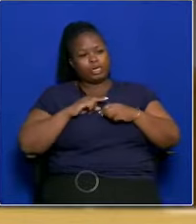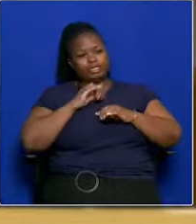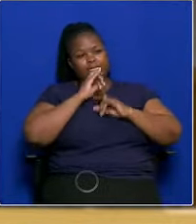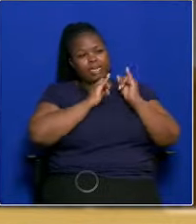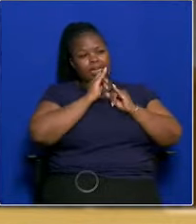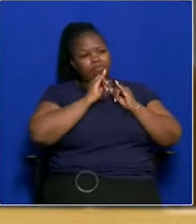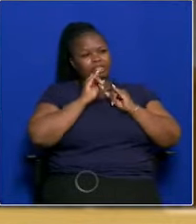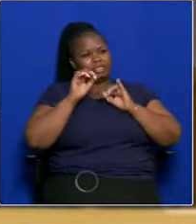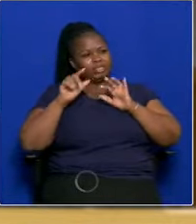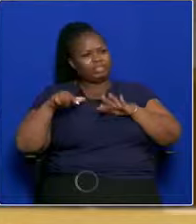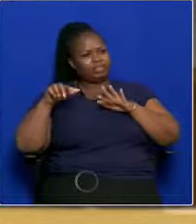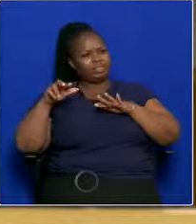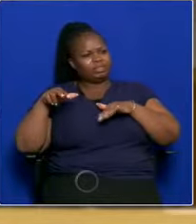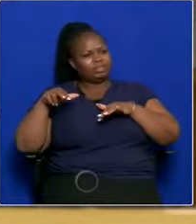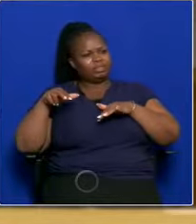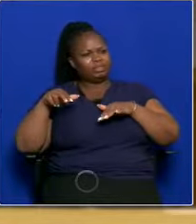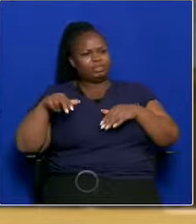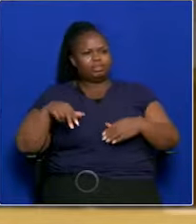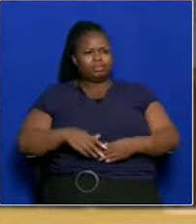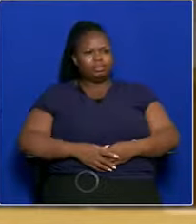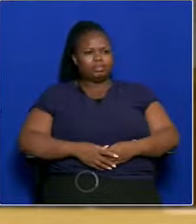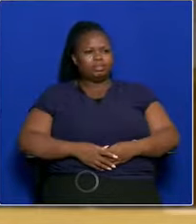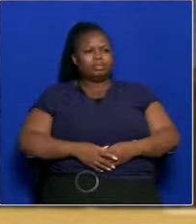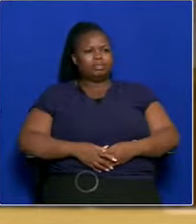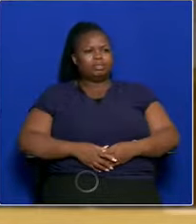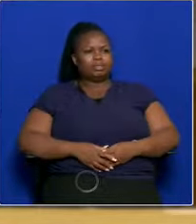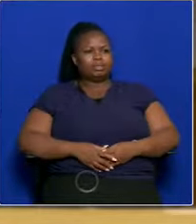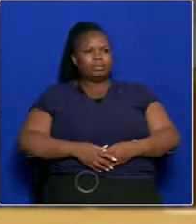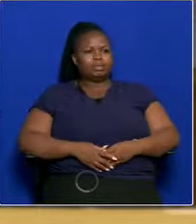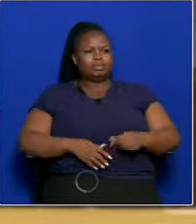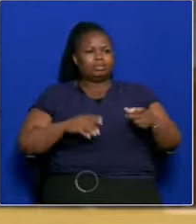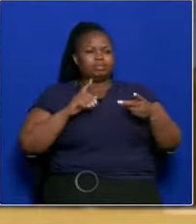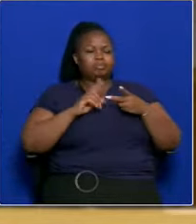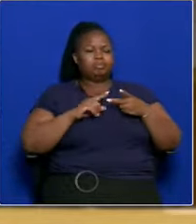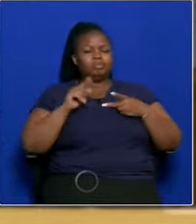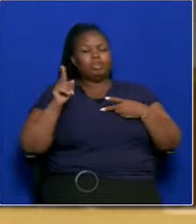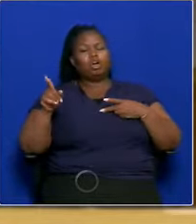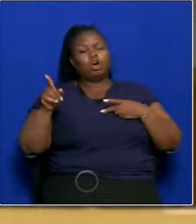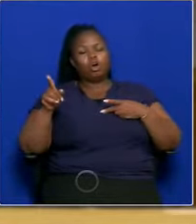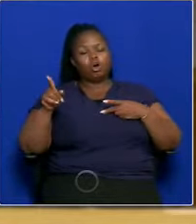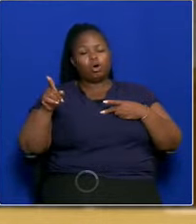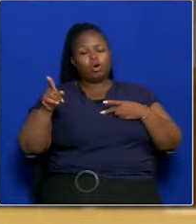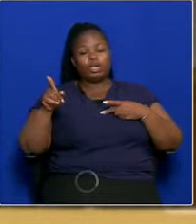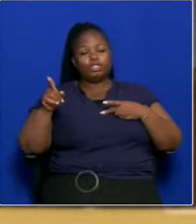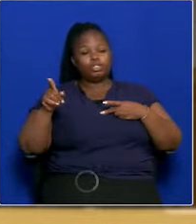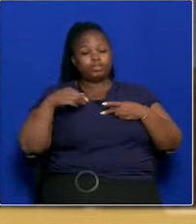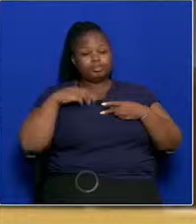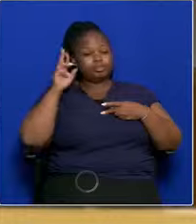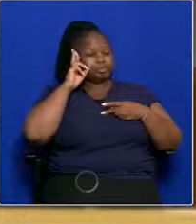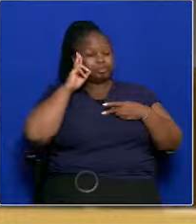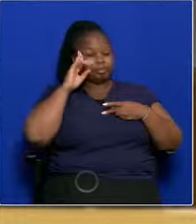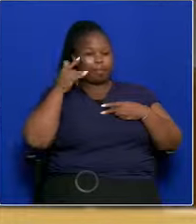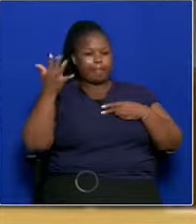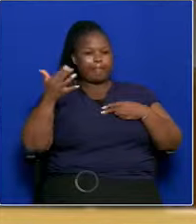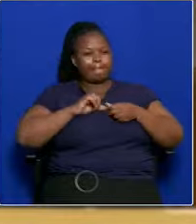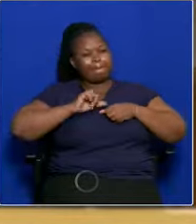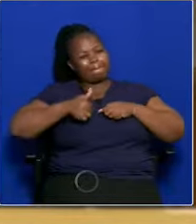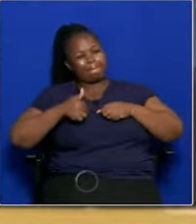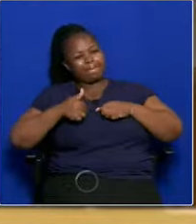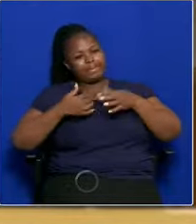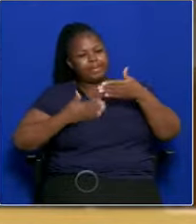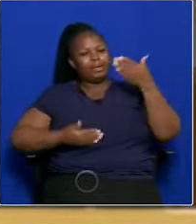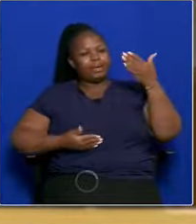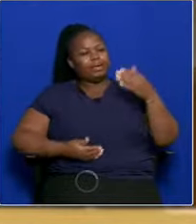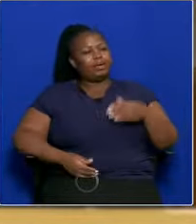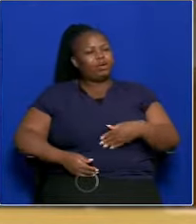other one is at 1:18. I don't recall what time the operation was, but if you go to the next page, on the 20th,